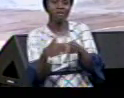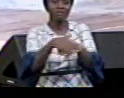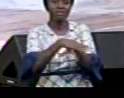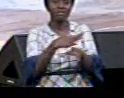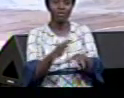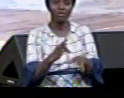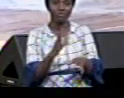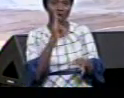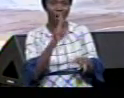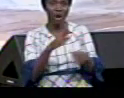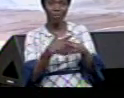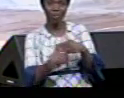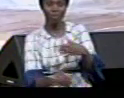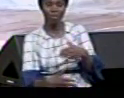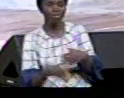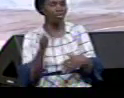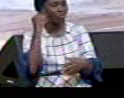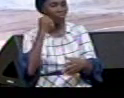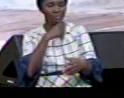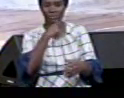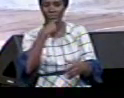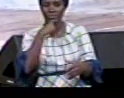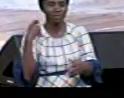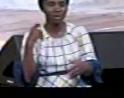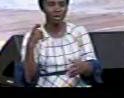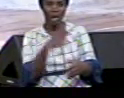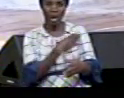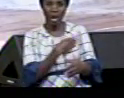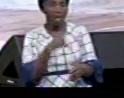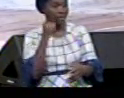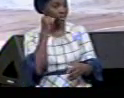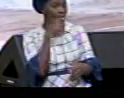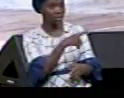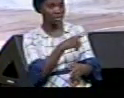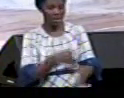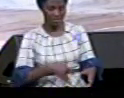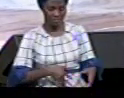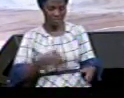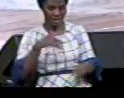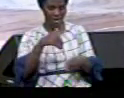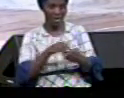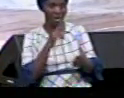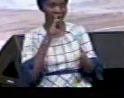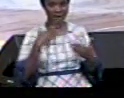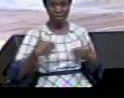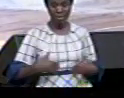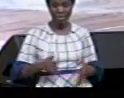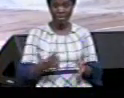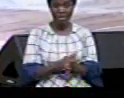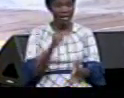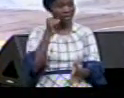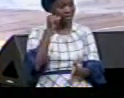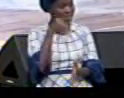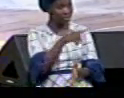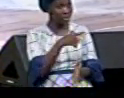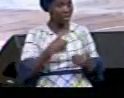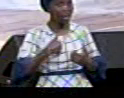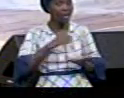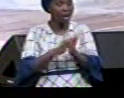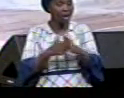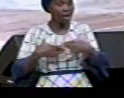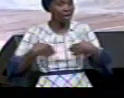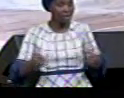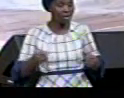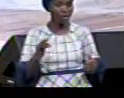up, and she felt in her body that she was healed of